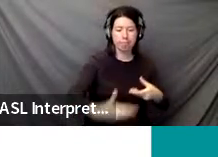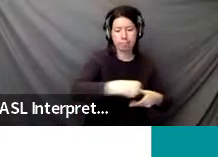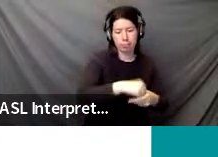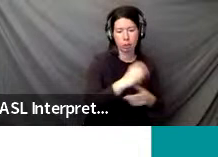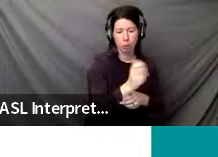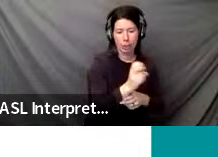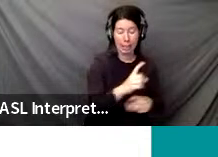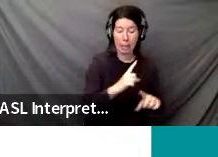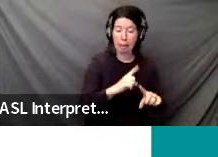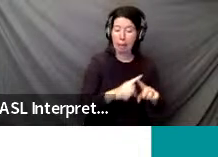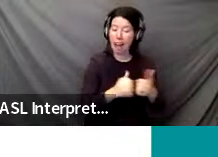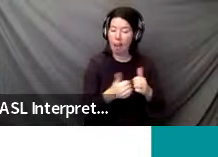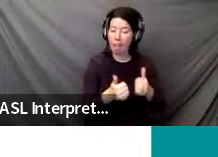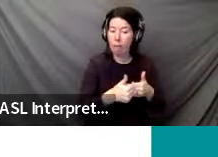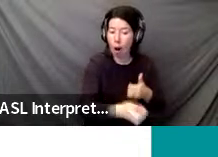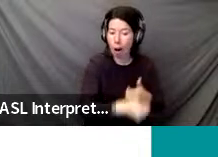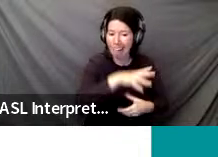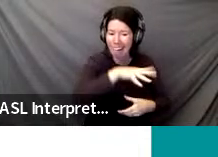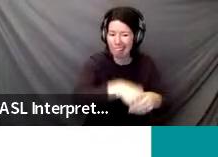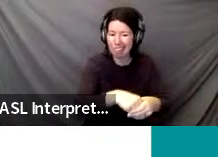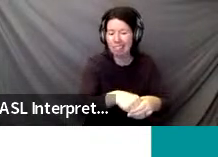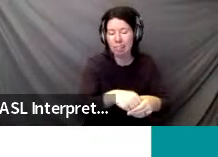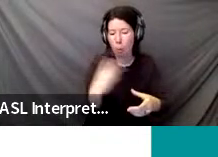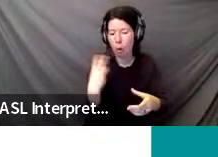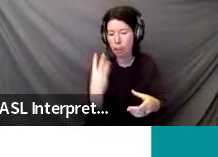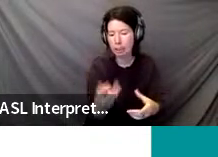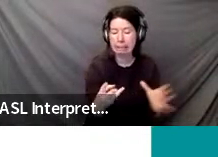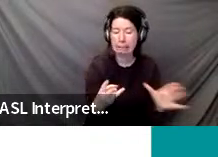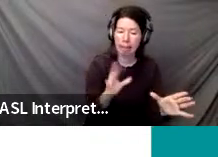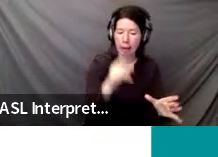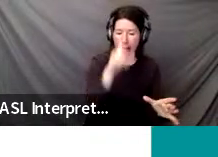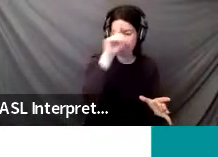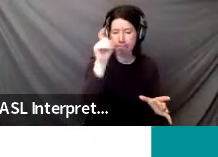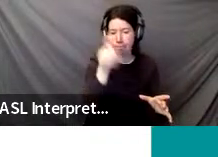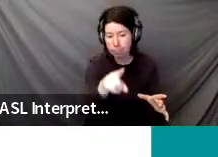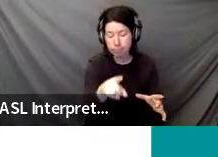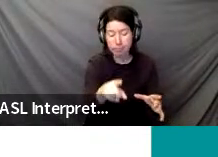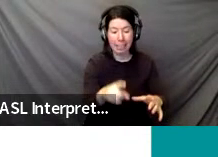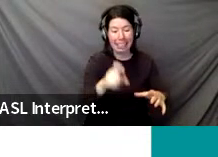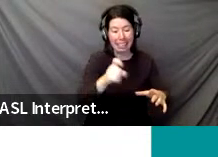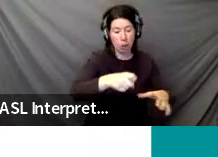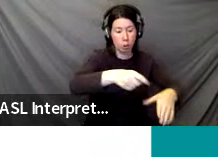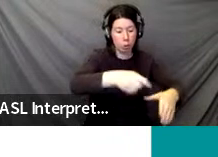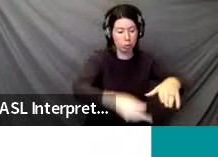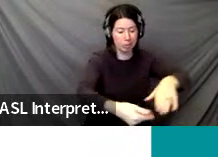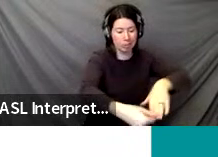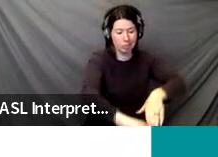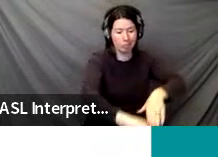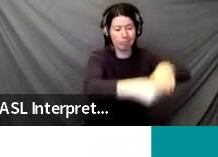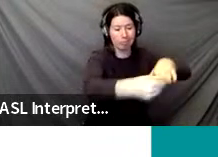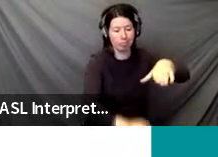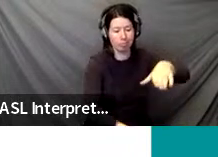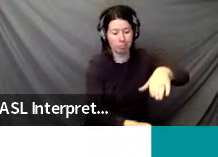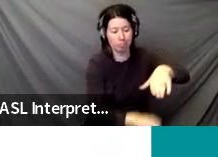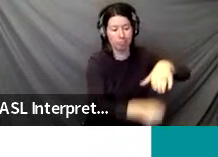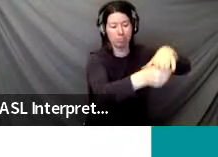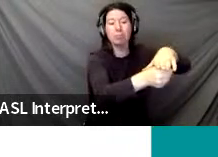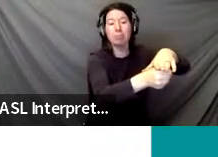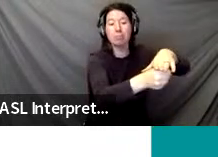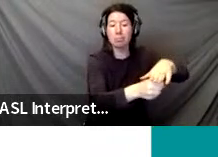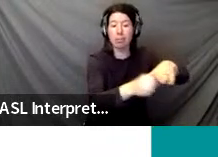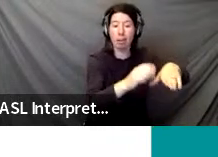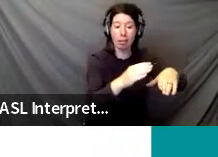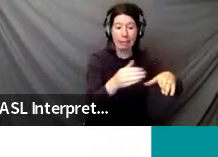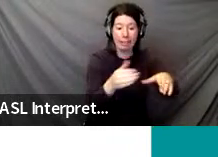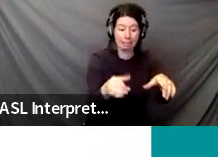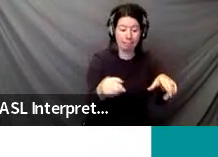goes is a little different. We're running it elevated kind of adjacent to I-5, rather than through the city streets as some of the